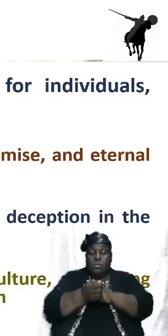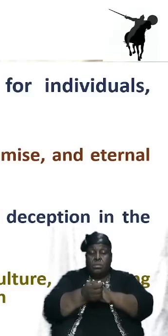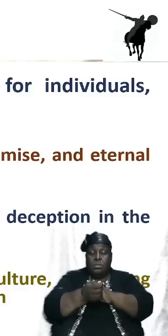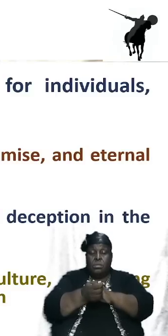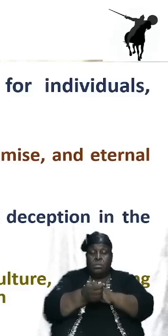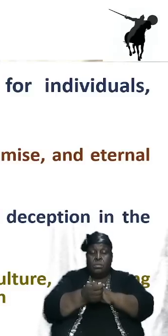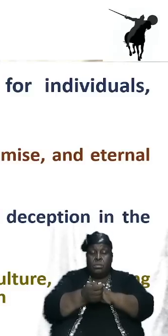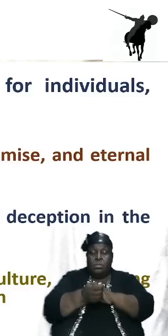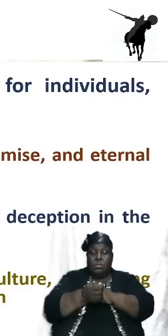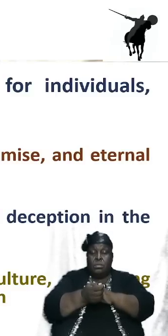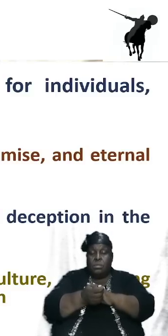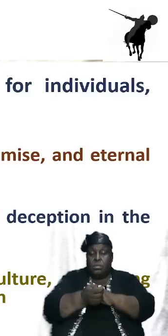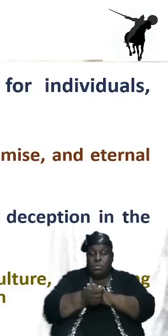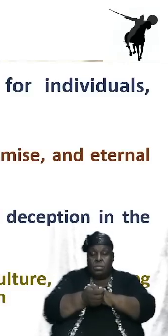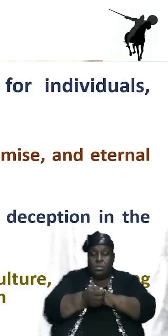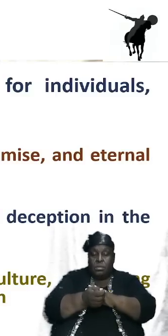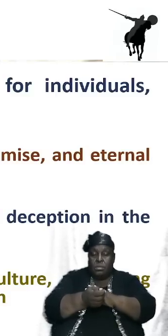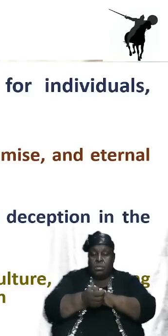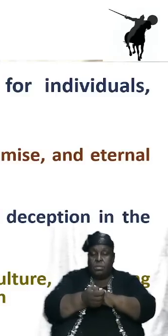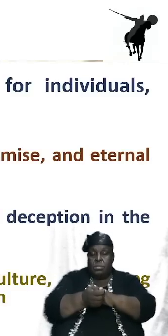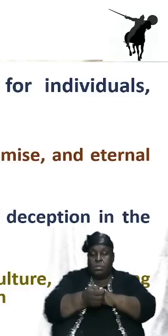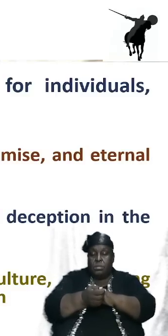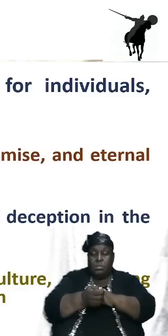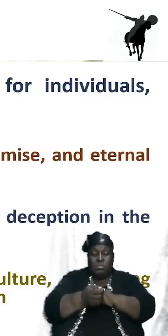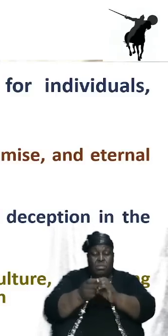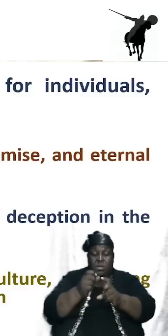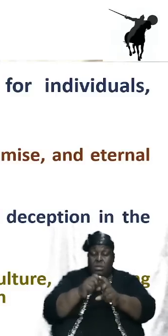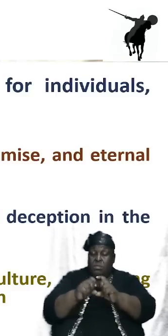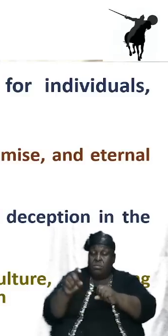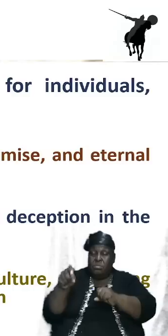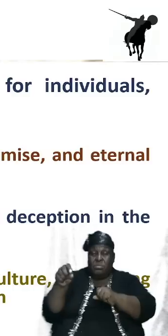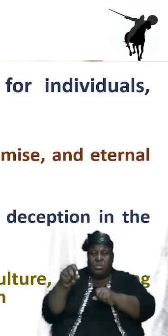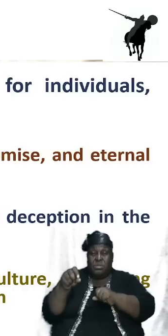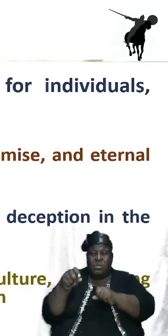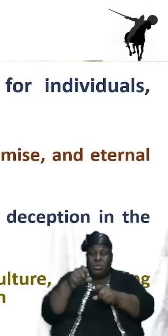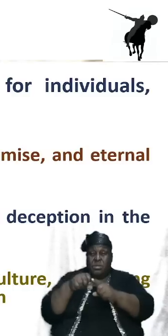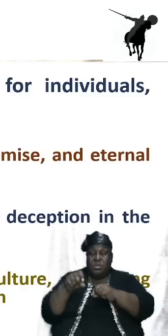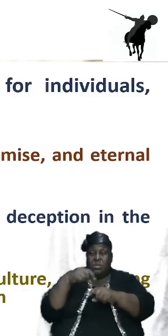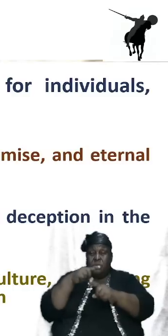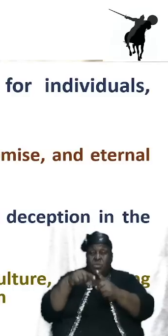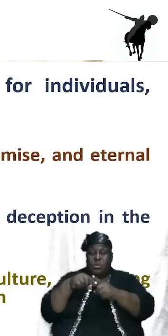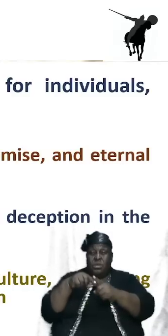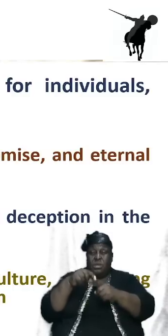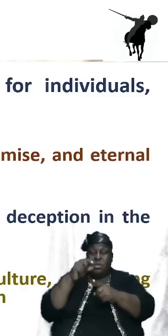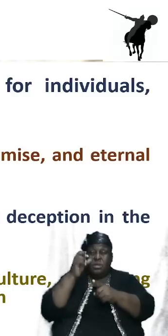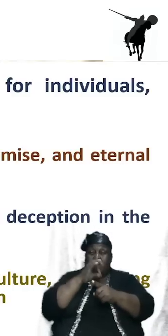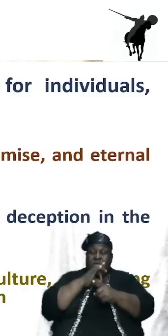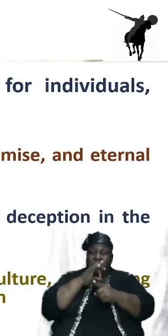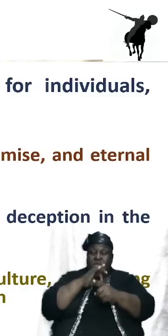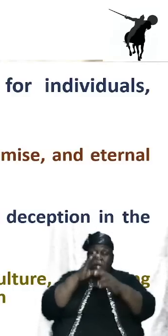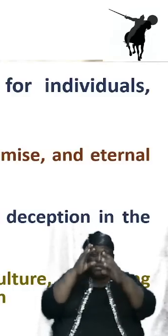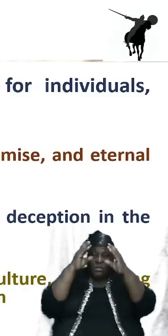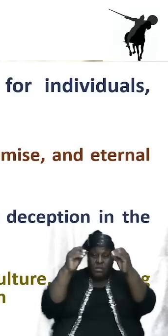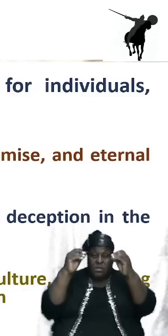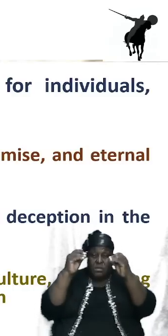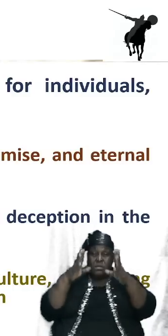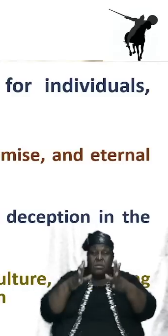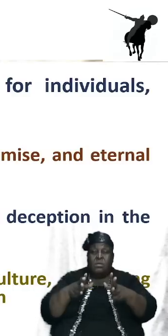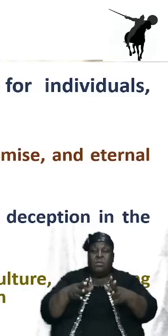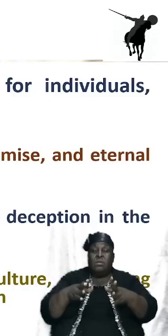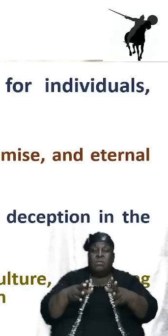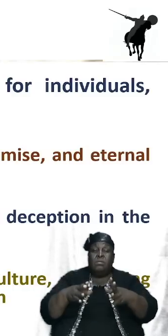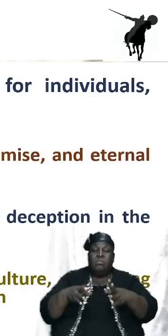It weakens the witness and the mission. Amen. When false teaching comes, I've seen on